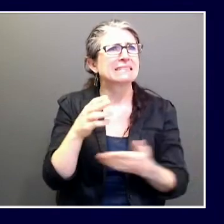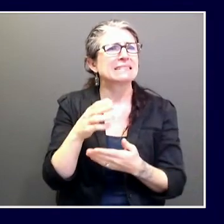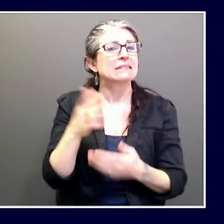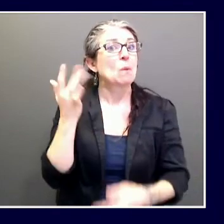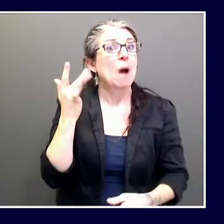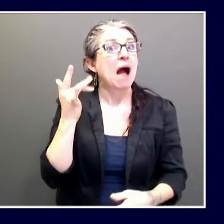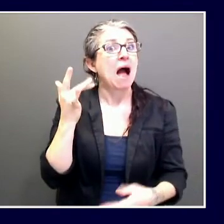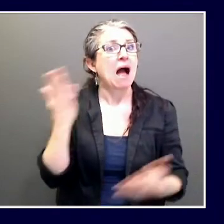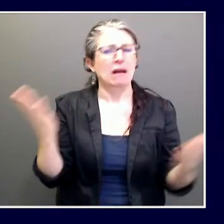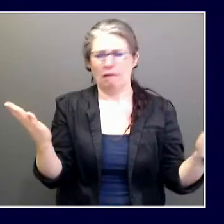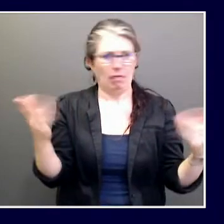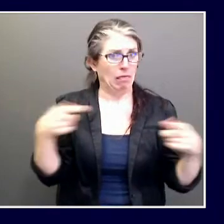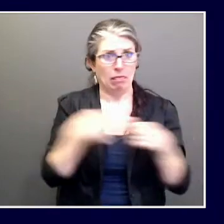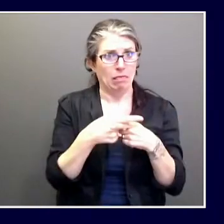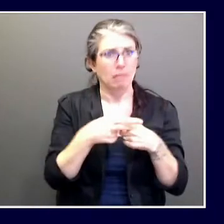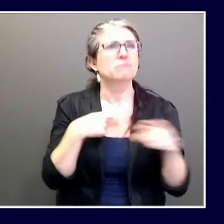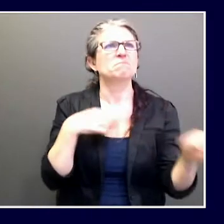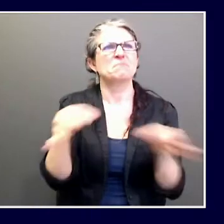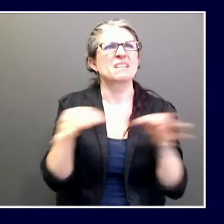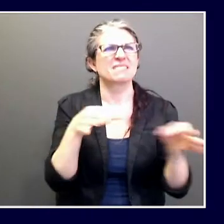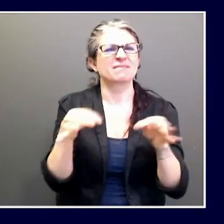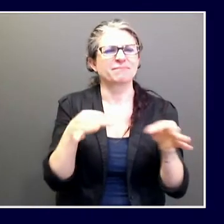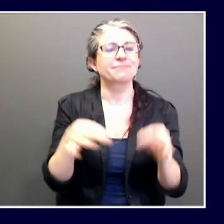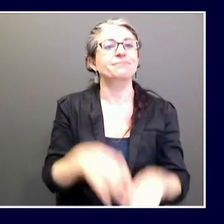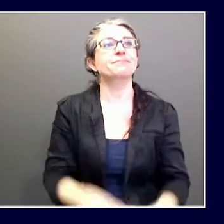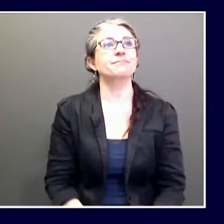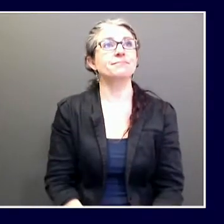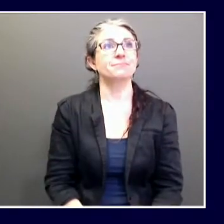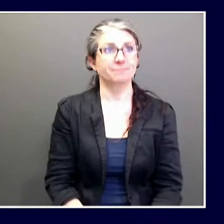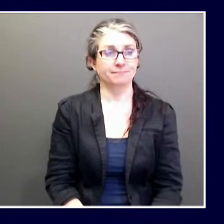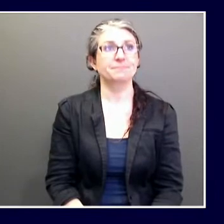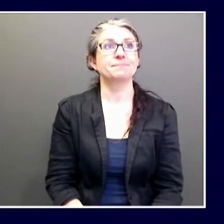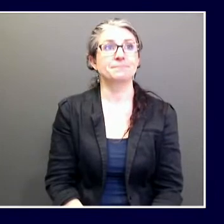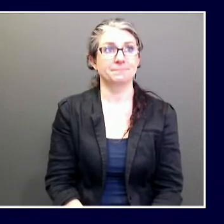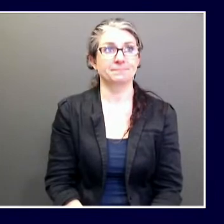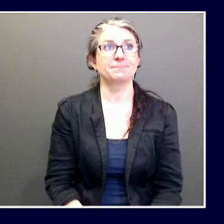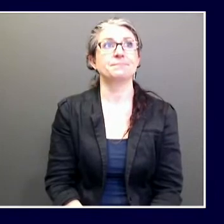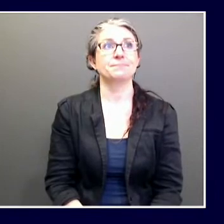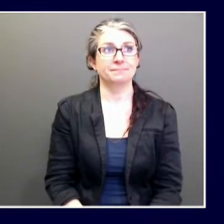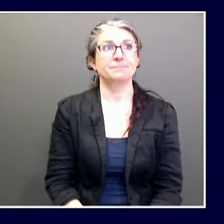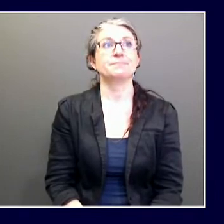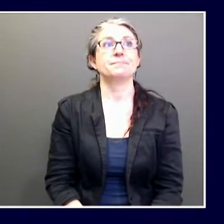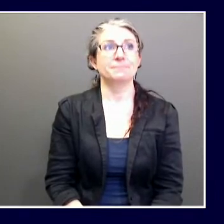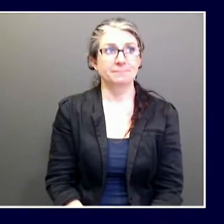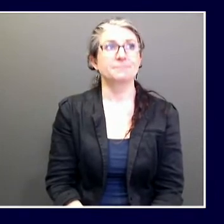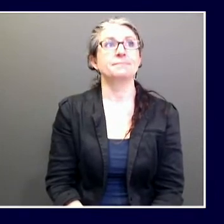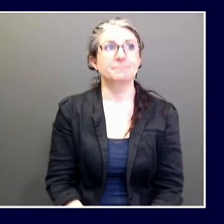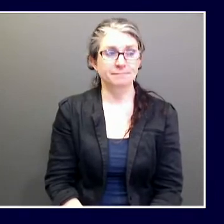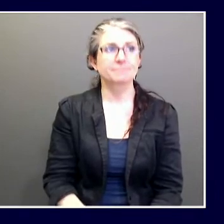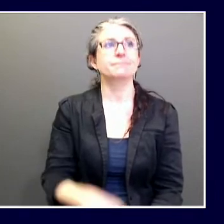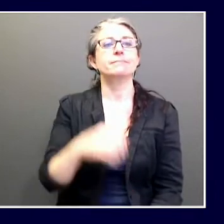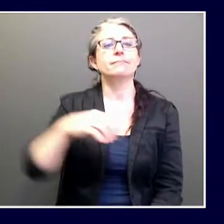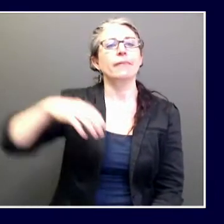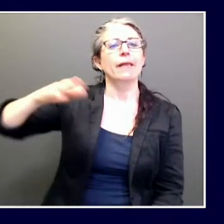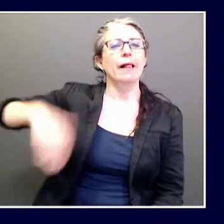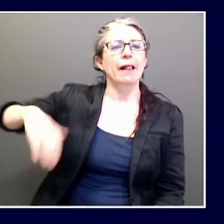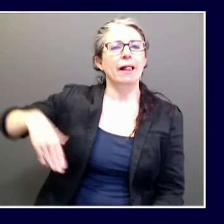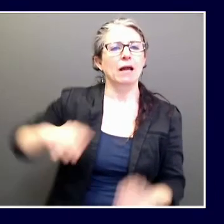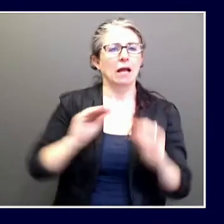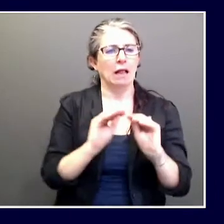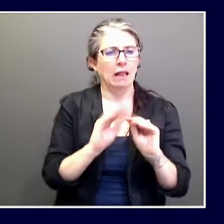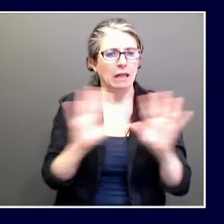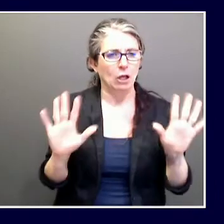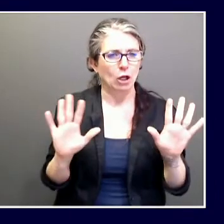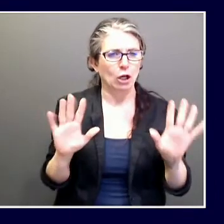to this question about the vaccine's effectiveness is not a binary one. It's not going to be a black and white yes or no,